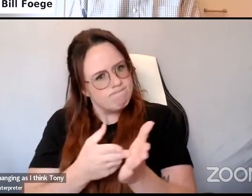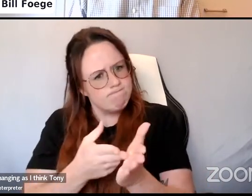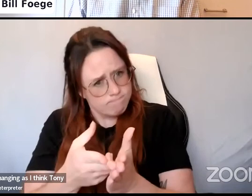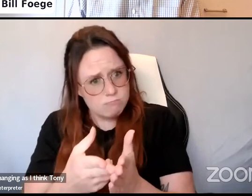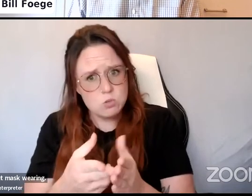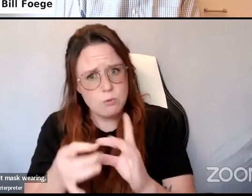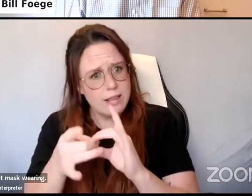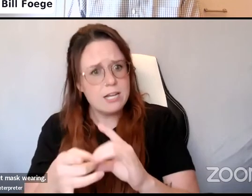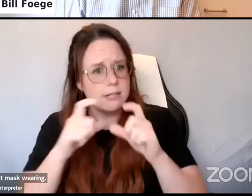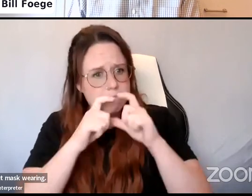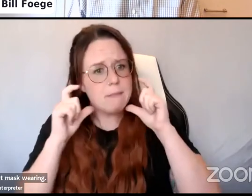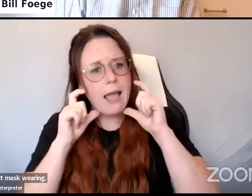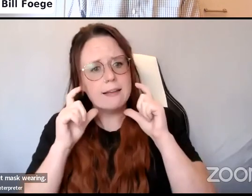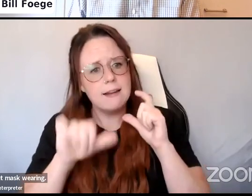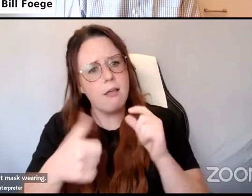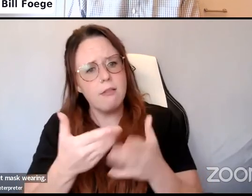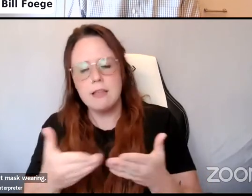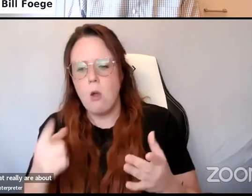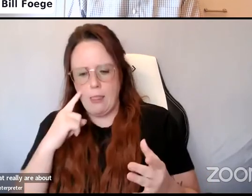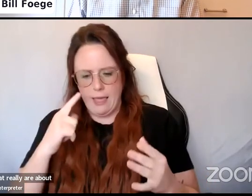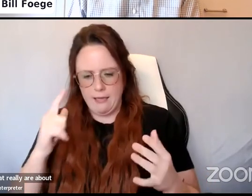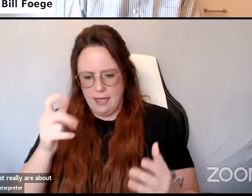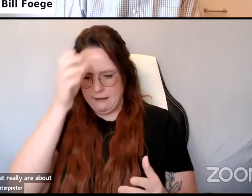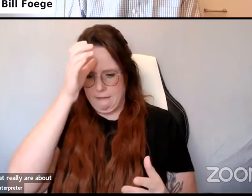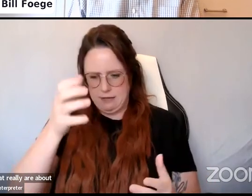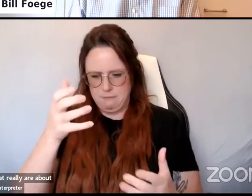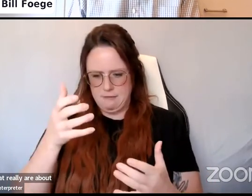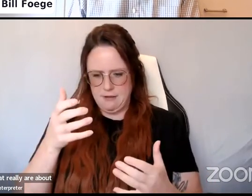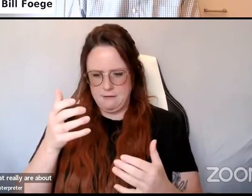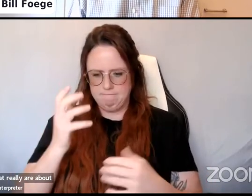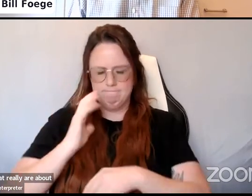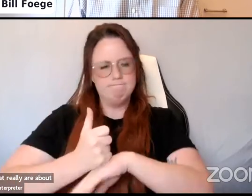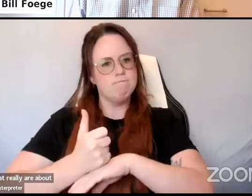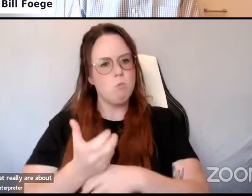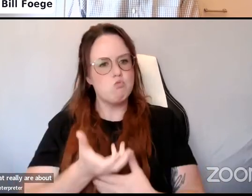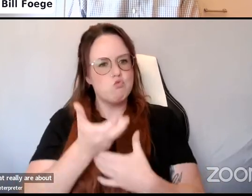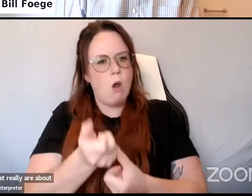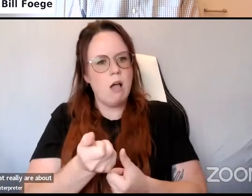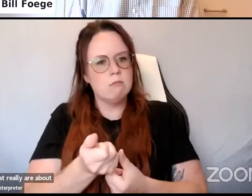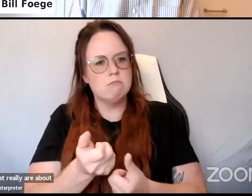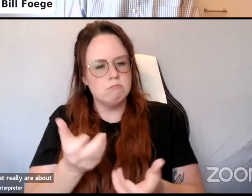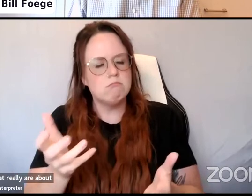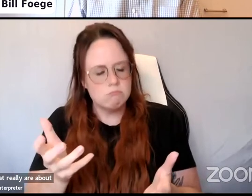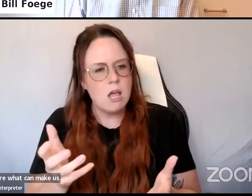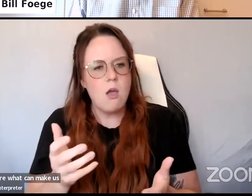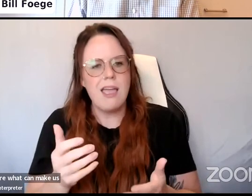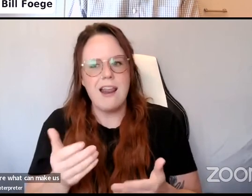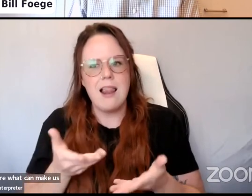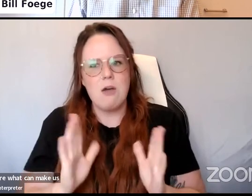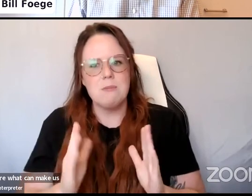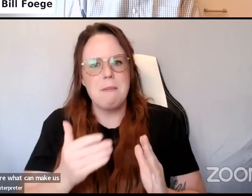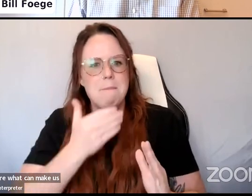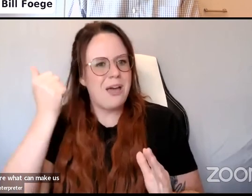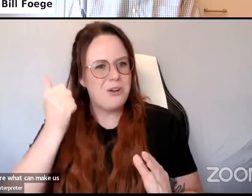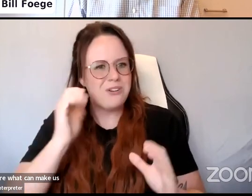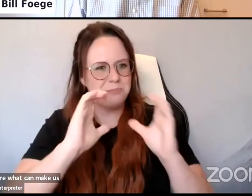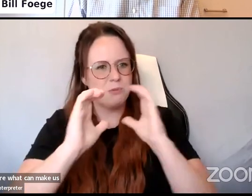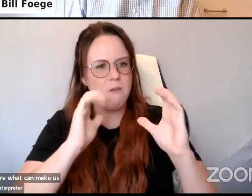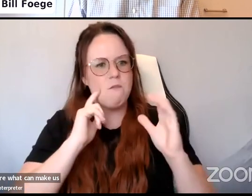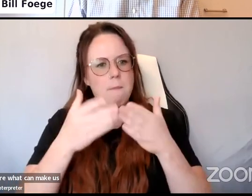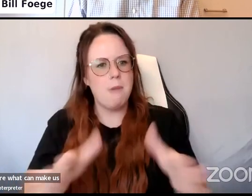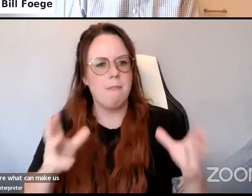those things that really are about building trust and confidence are what can make us better in our communication is public health